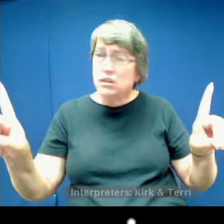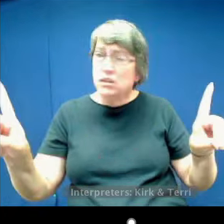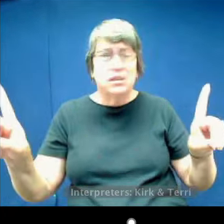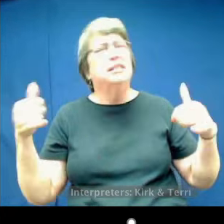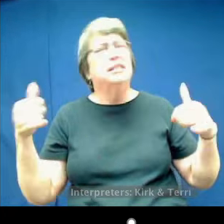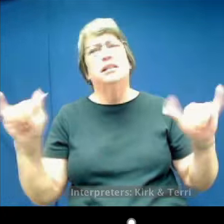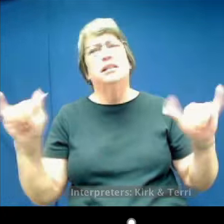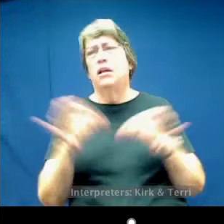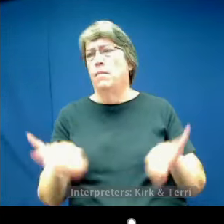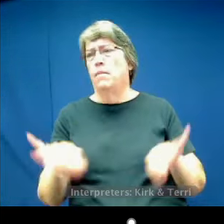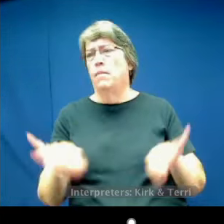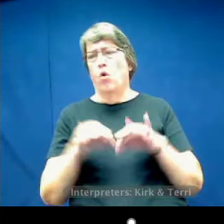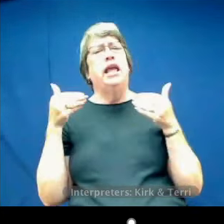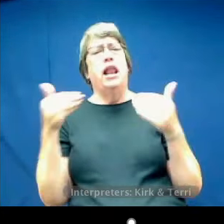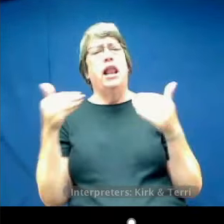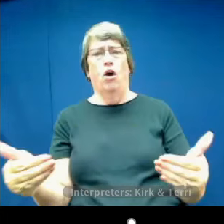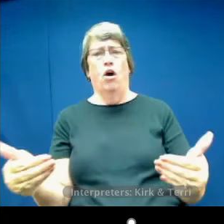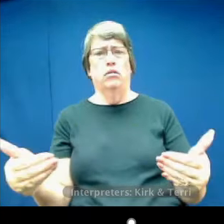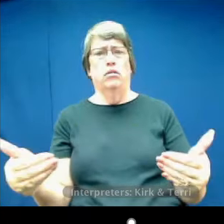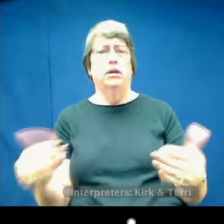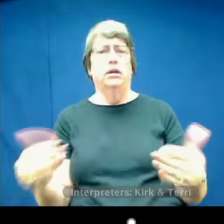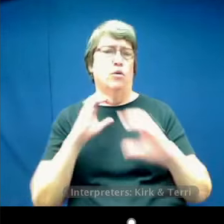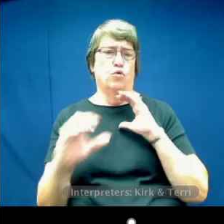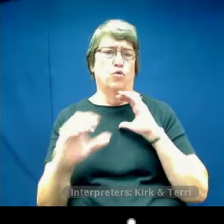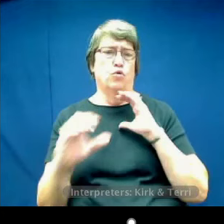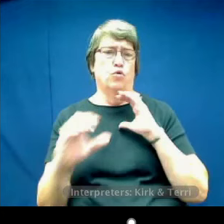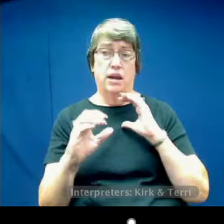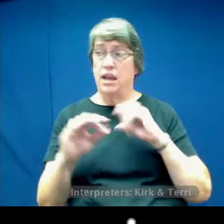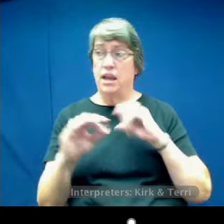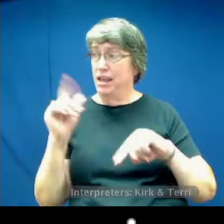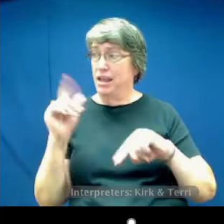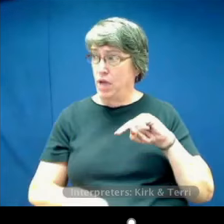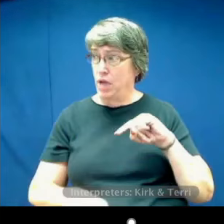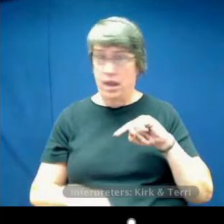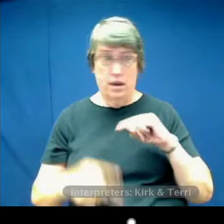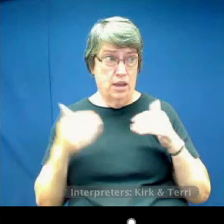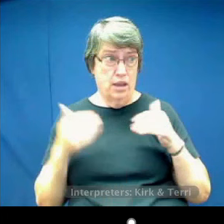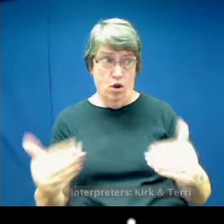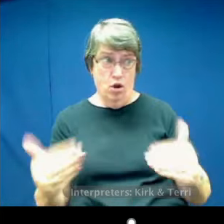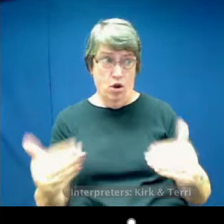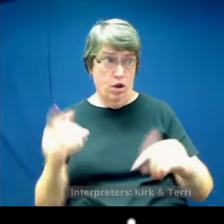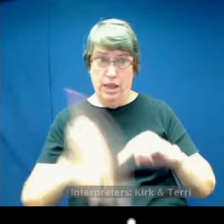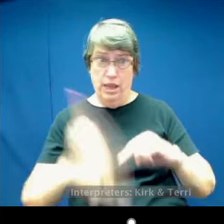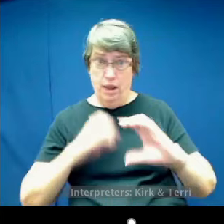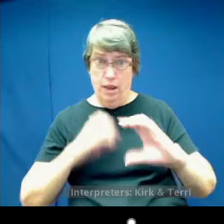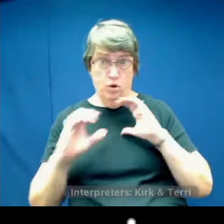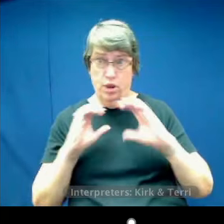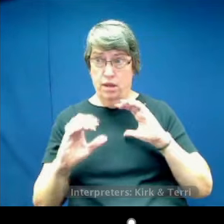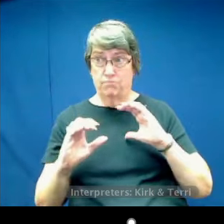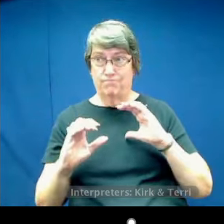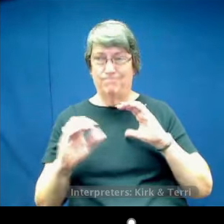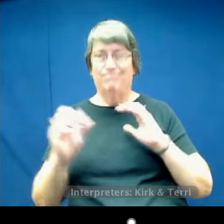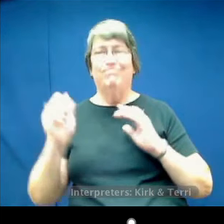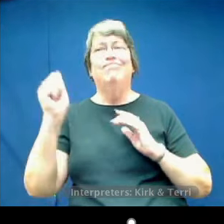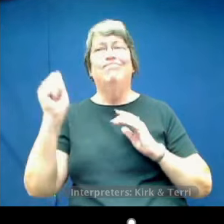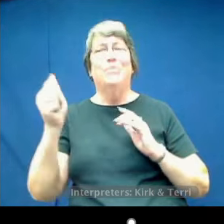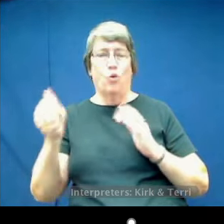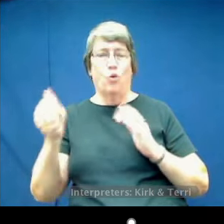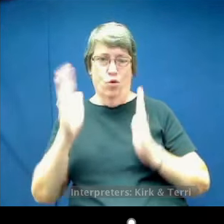communicate. And when they can't get along and communicate, then they get punished, essentially